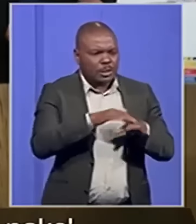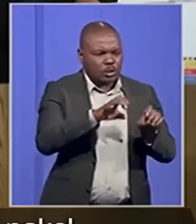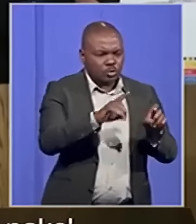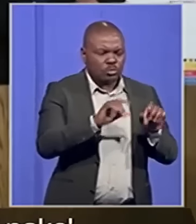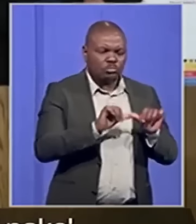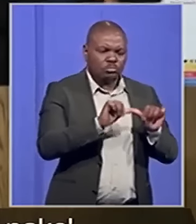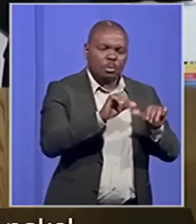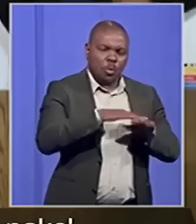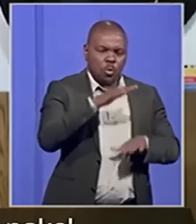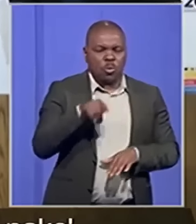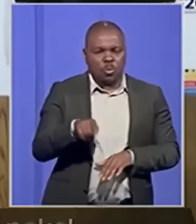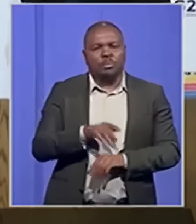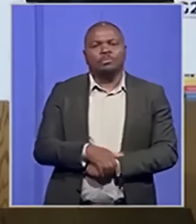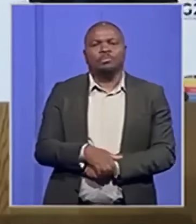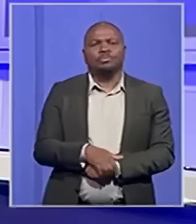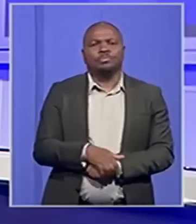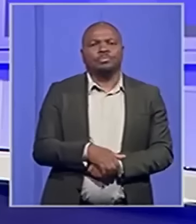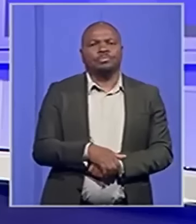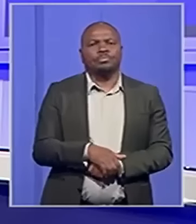motheo.